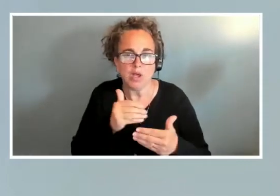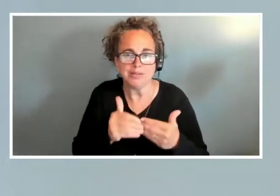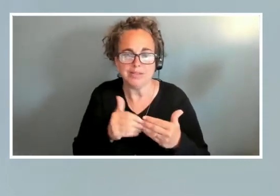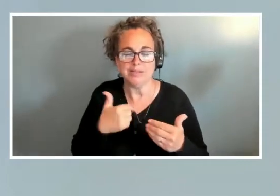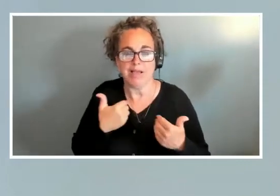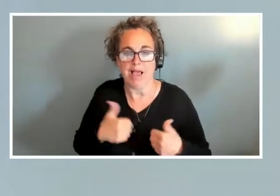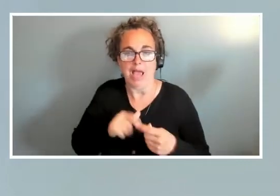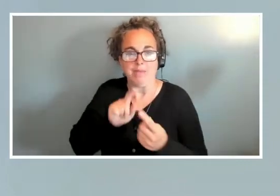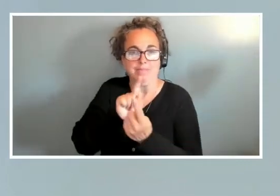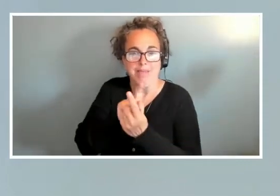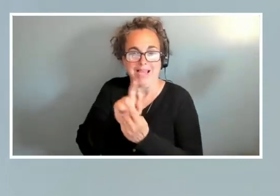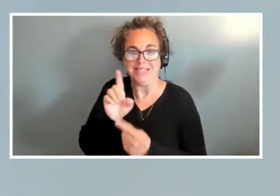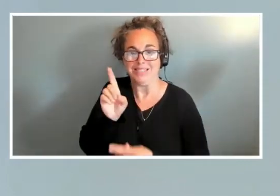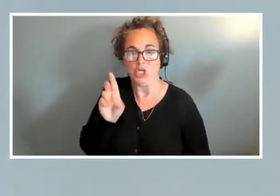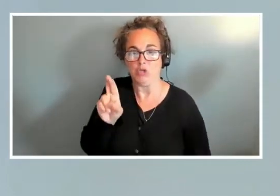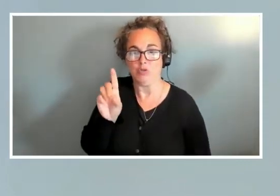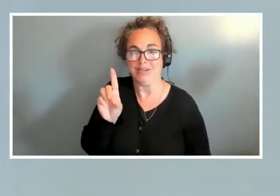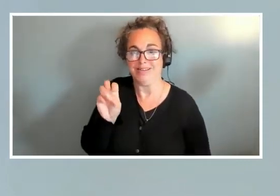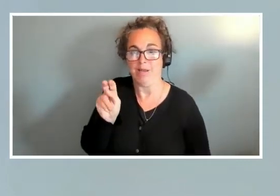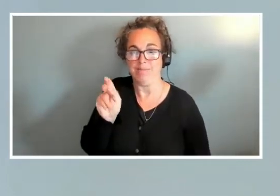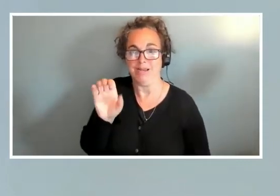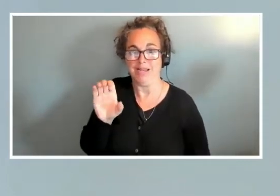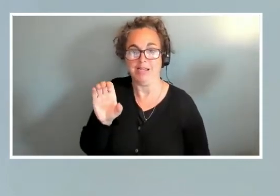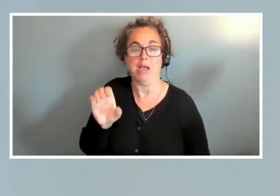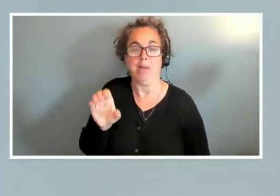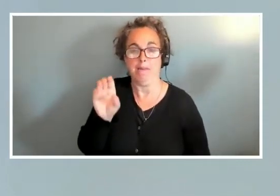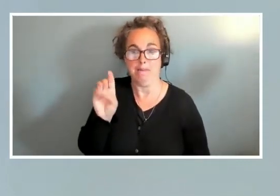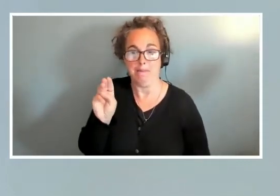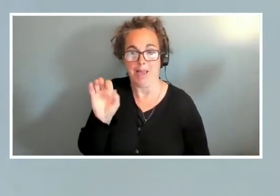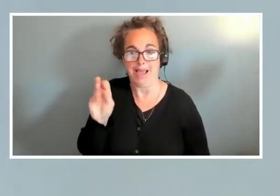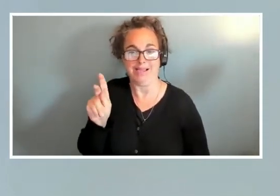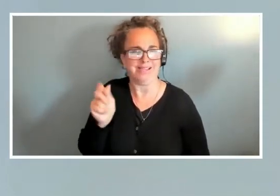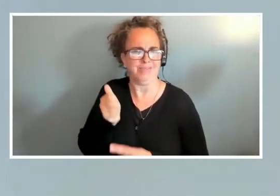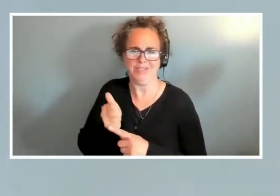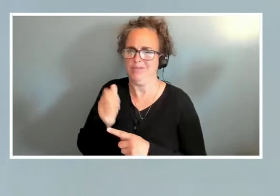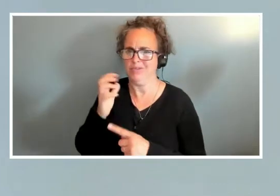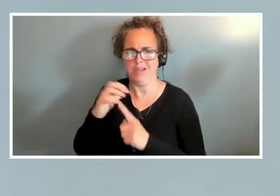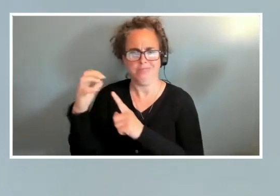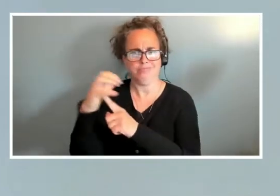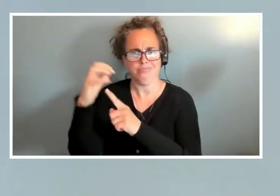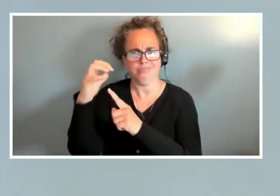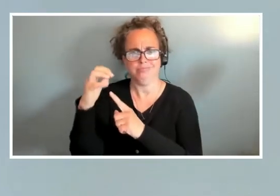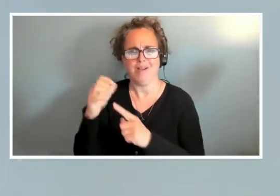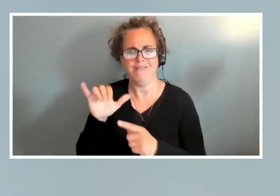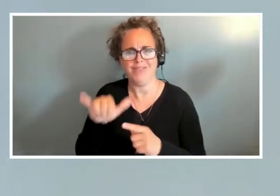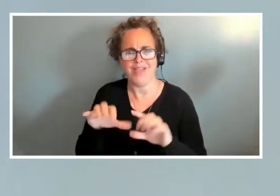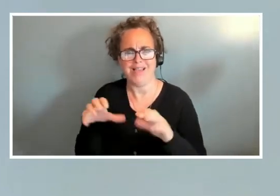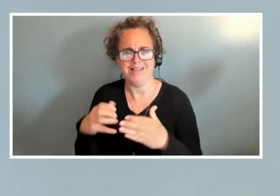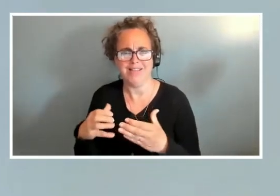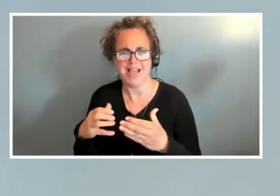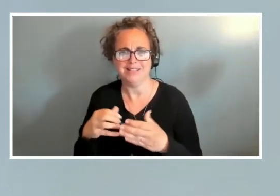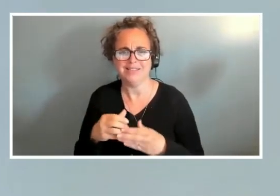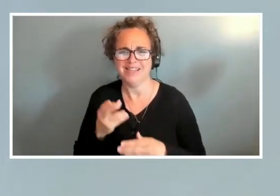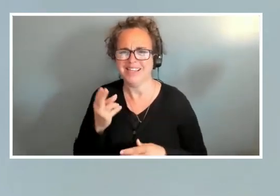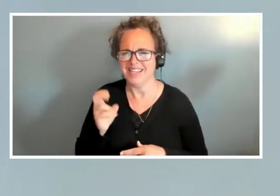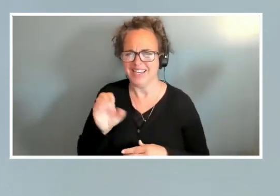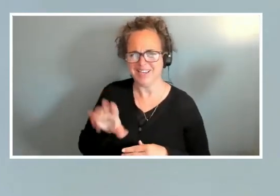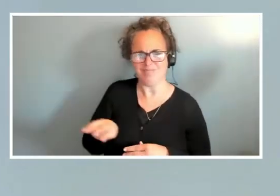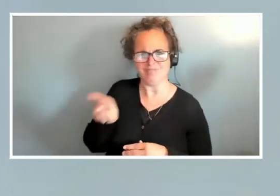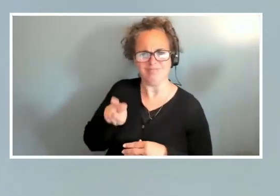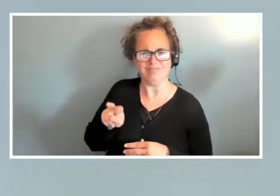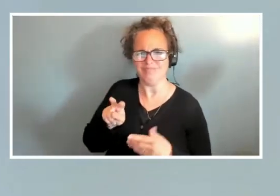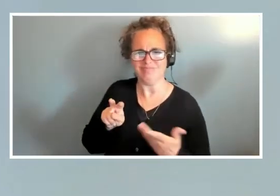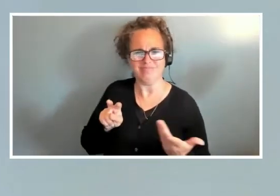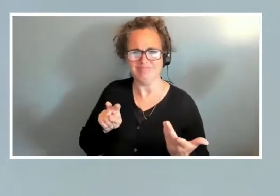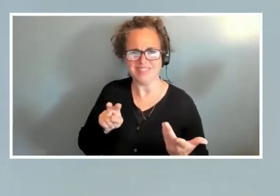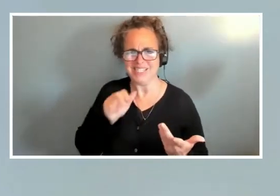Dr. Dominic Mack, who became the all-star of that charter class, and who just looked like he wasn't having to